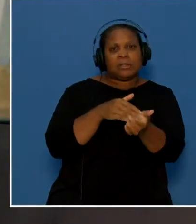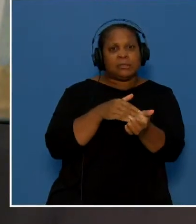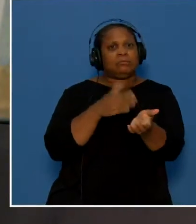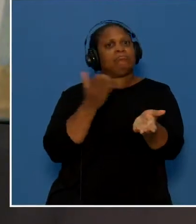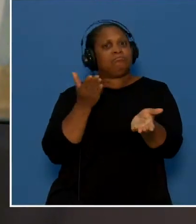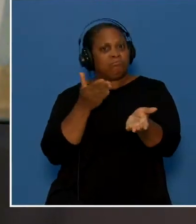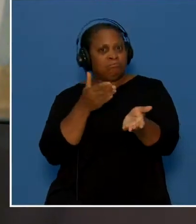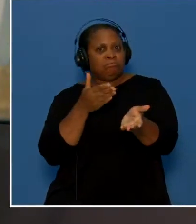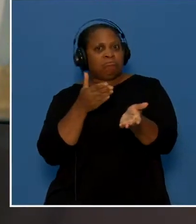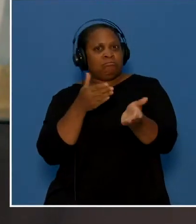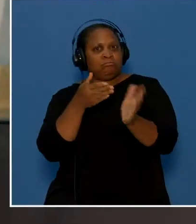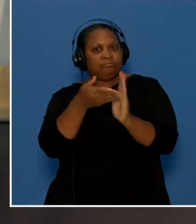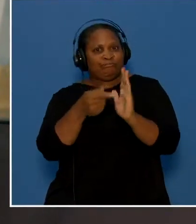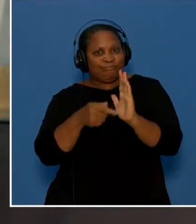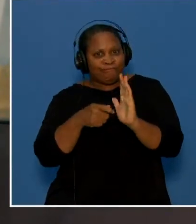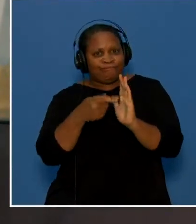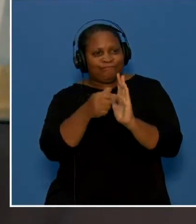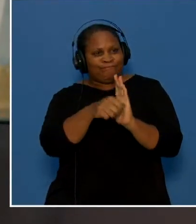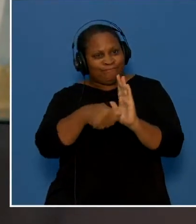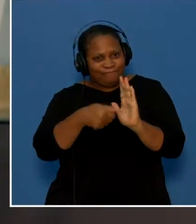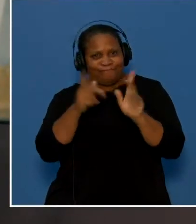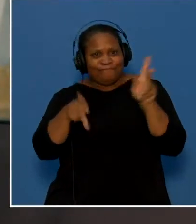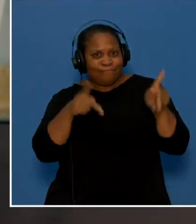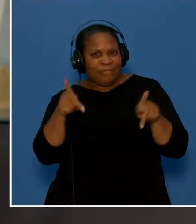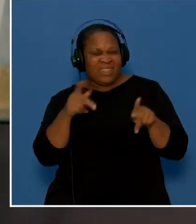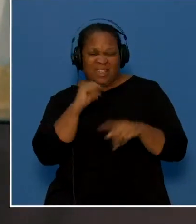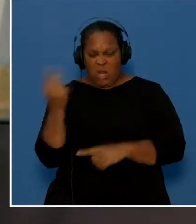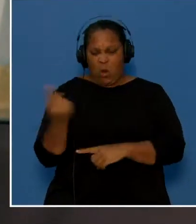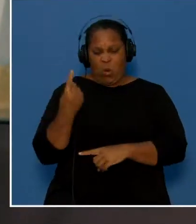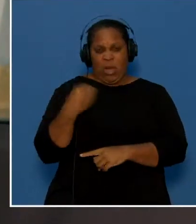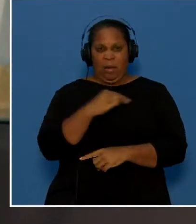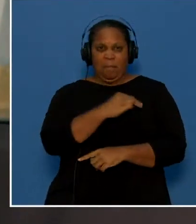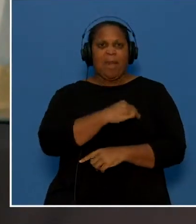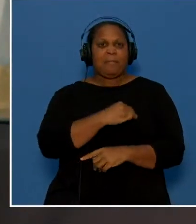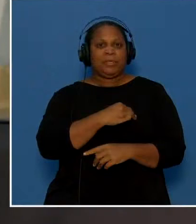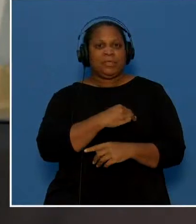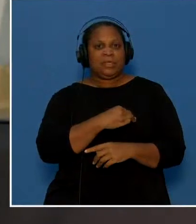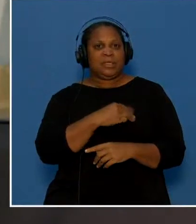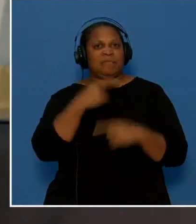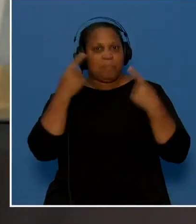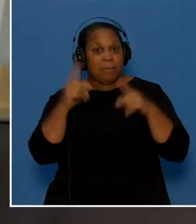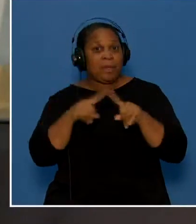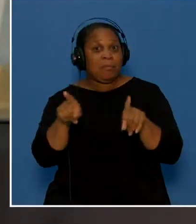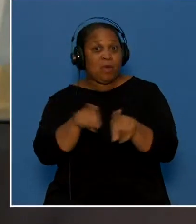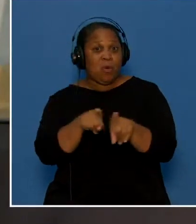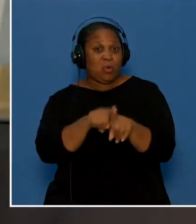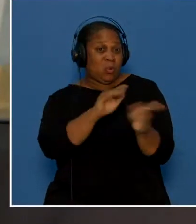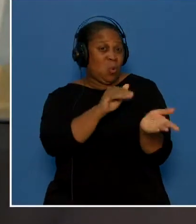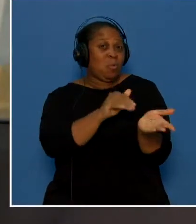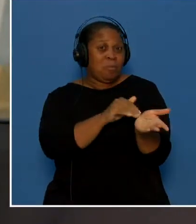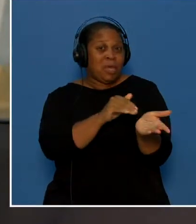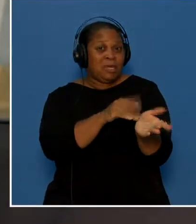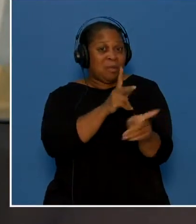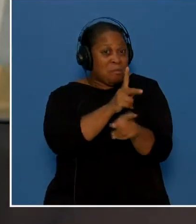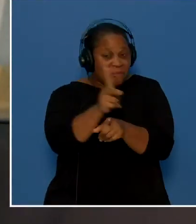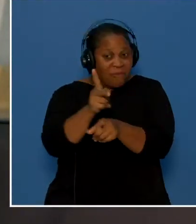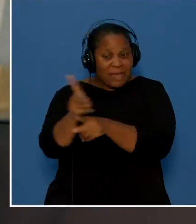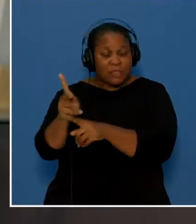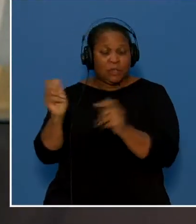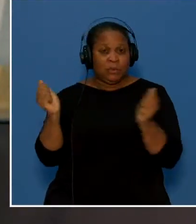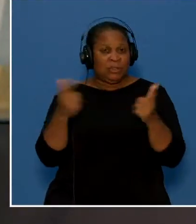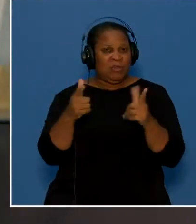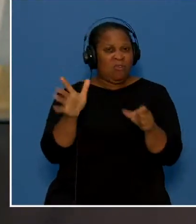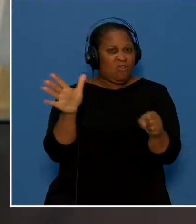It includes educating not just the members of the public, but members of the medical profession and so forth. So there is a full